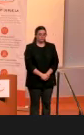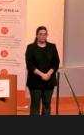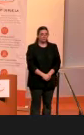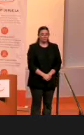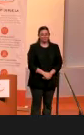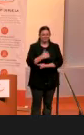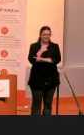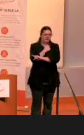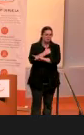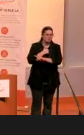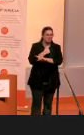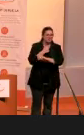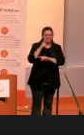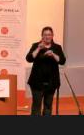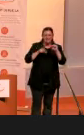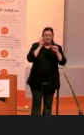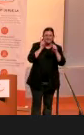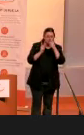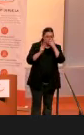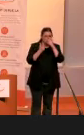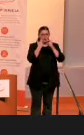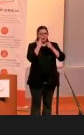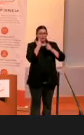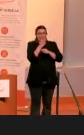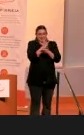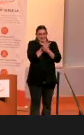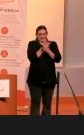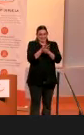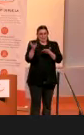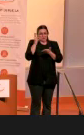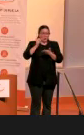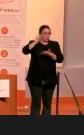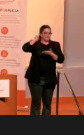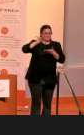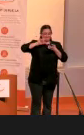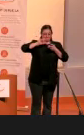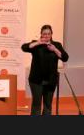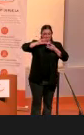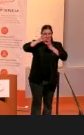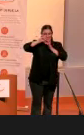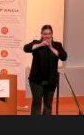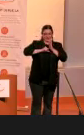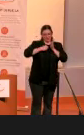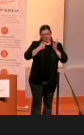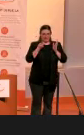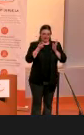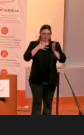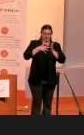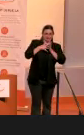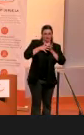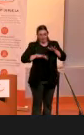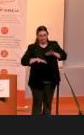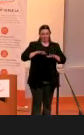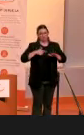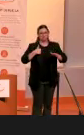I'm sorry if I can't really see you. I had back surgery 6 weeks ago, so I'm a little gimpy here, but I'm okay.